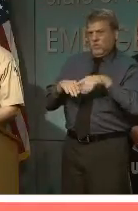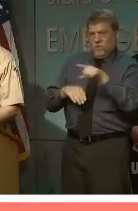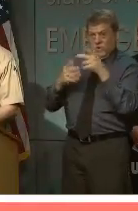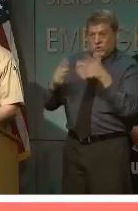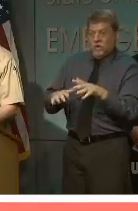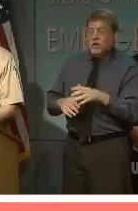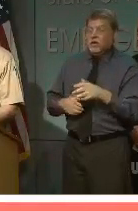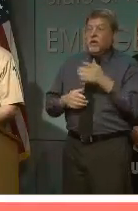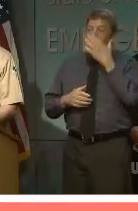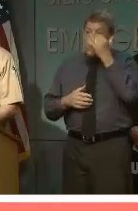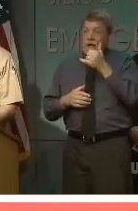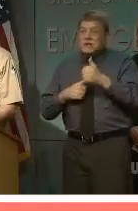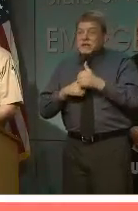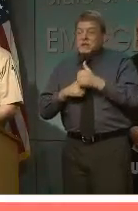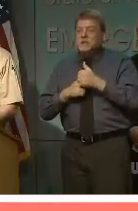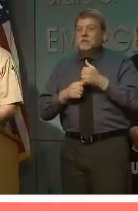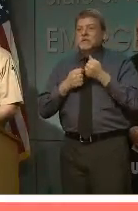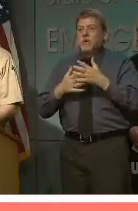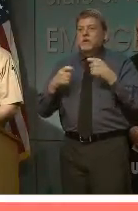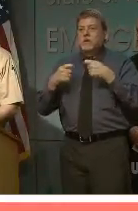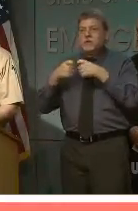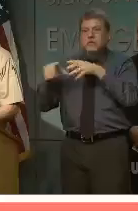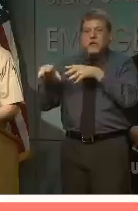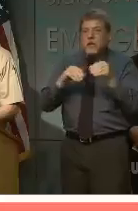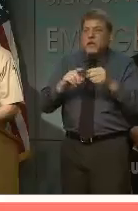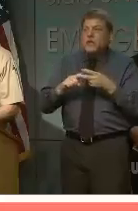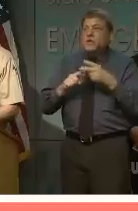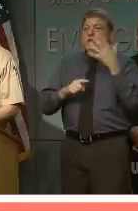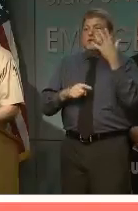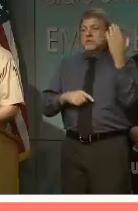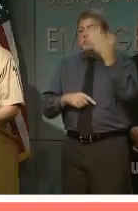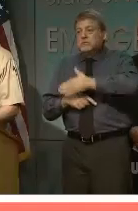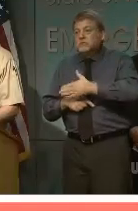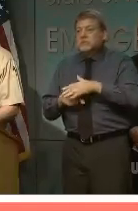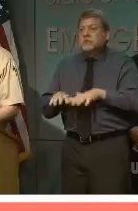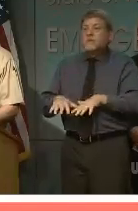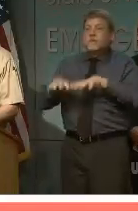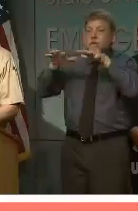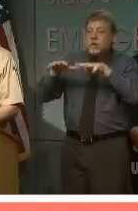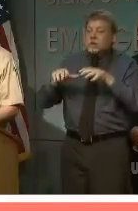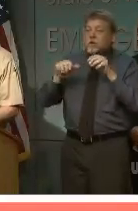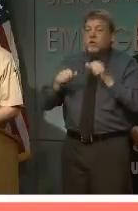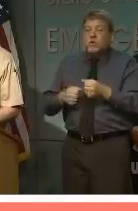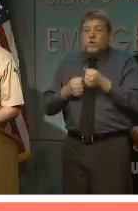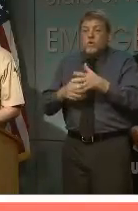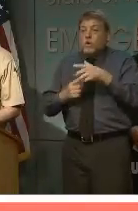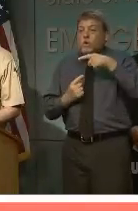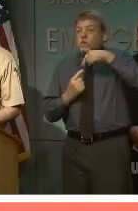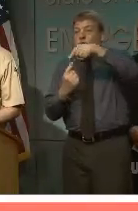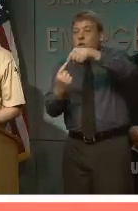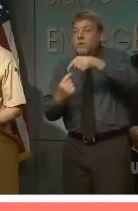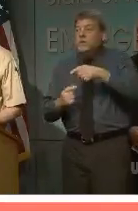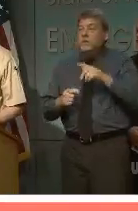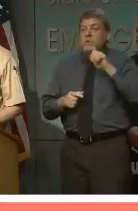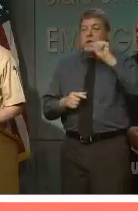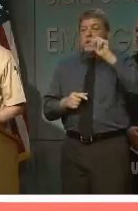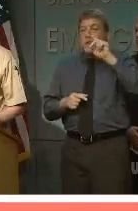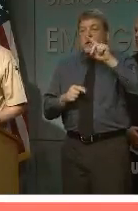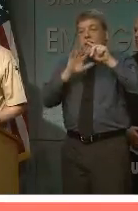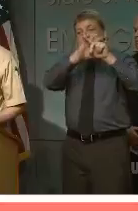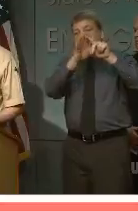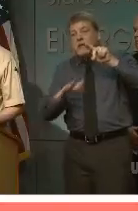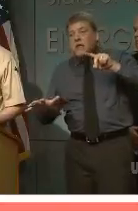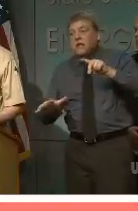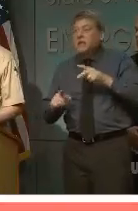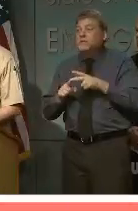outages, downed trees, flash floods, can cause tornadoes, landslides, and riverine flooding. Please